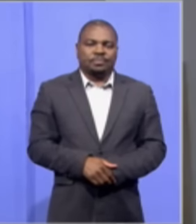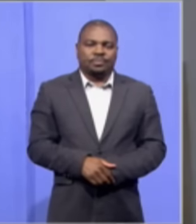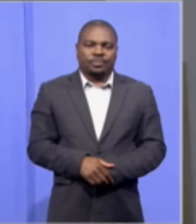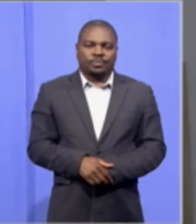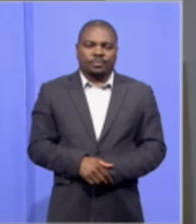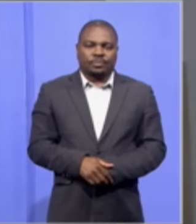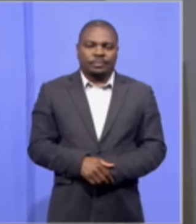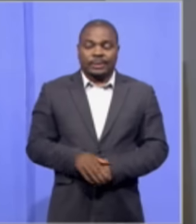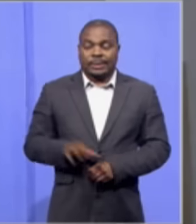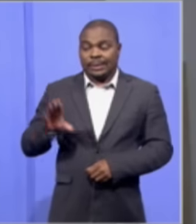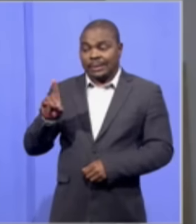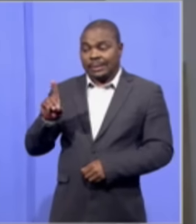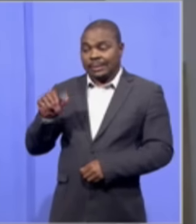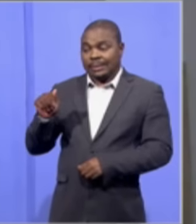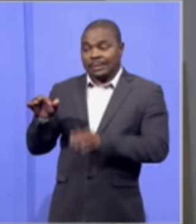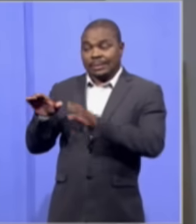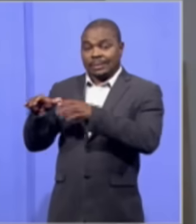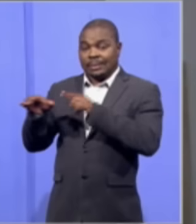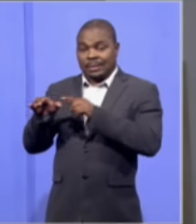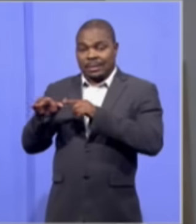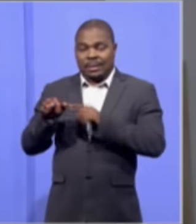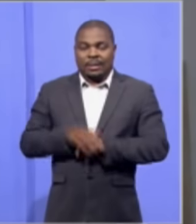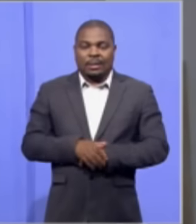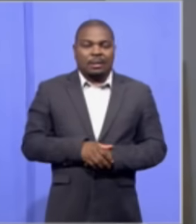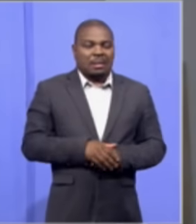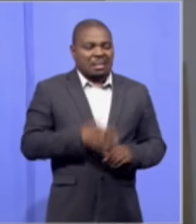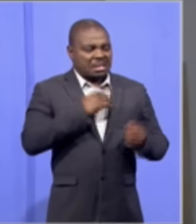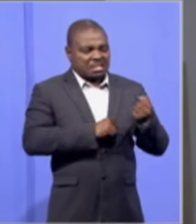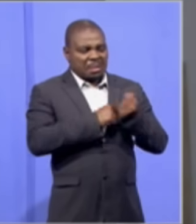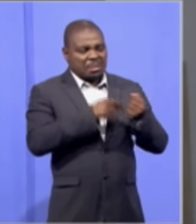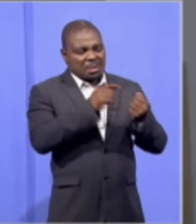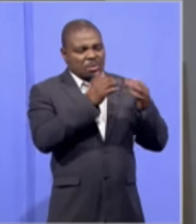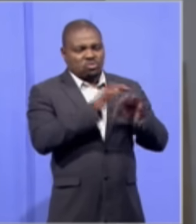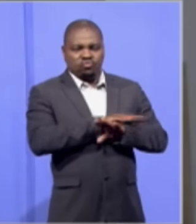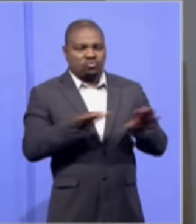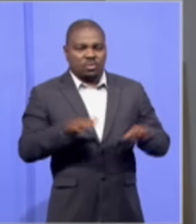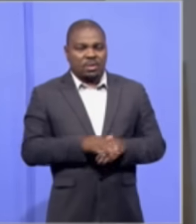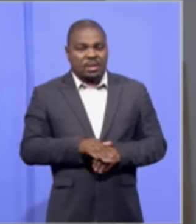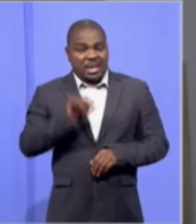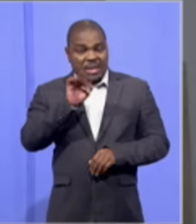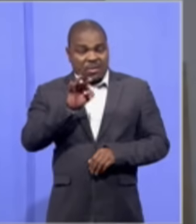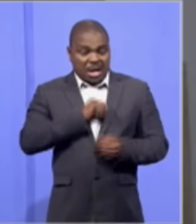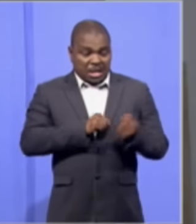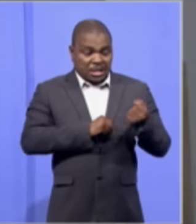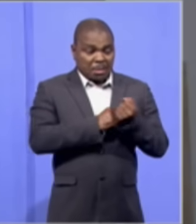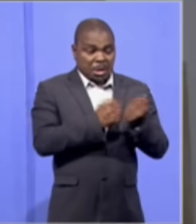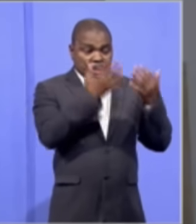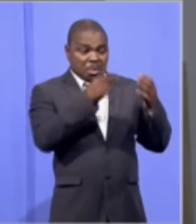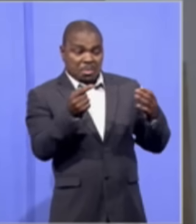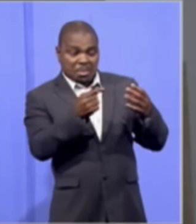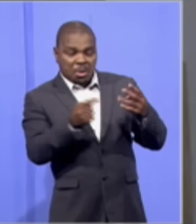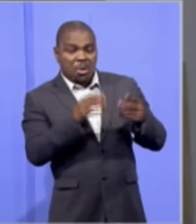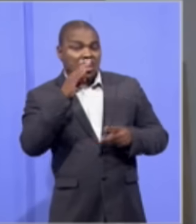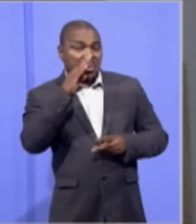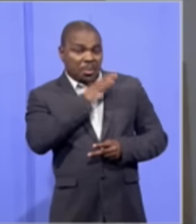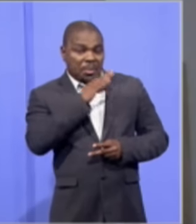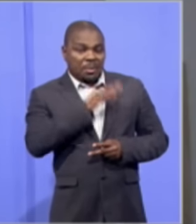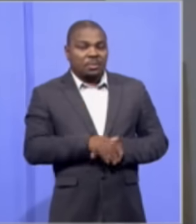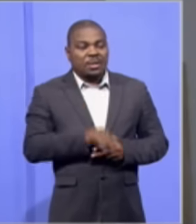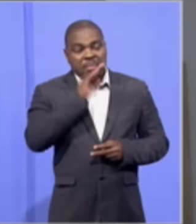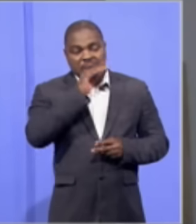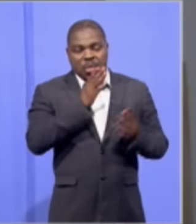The Democratic Alliance will not support those budgets. That is a huge thing. If you're not going to support those budgets, those specific budgets won't